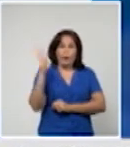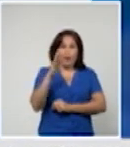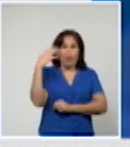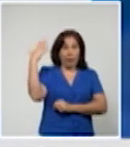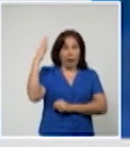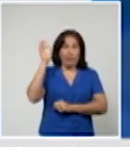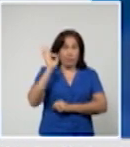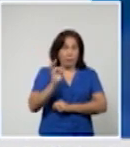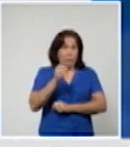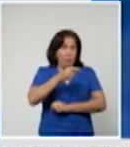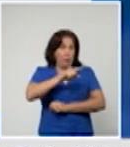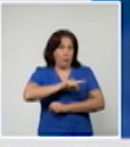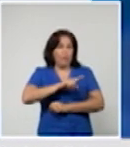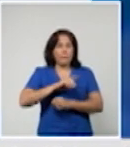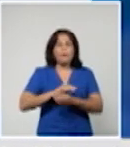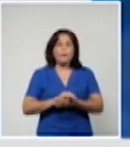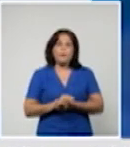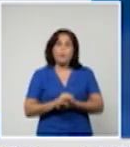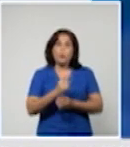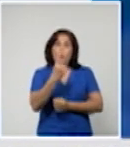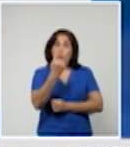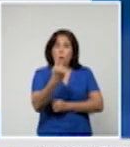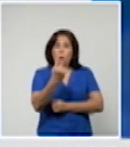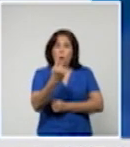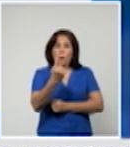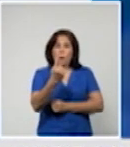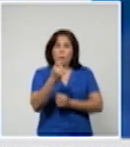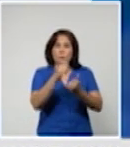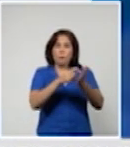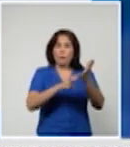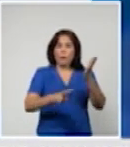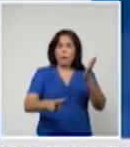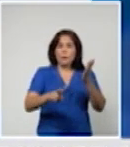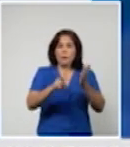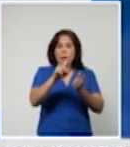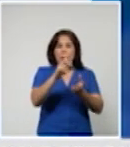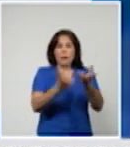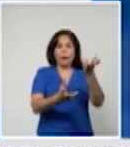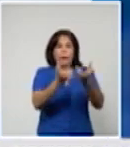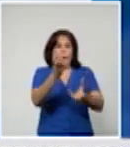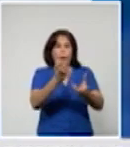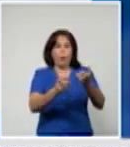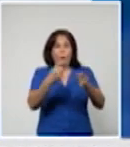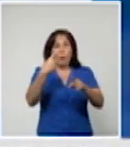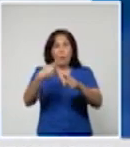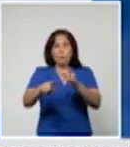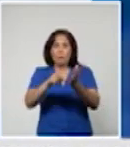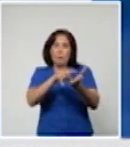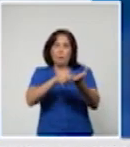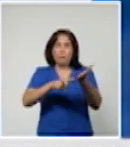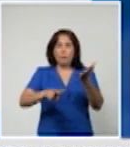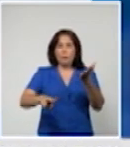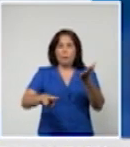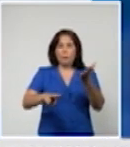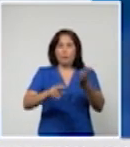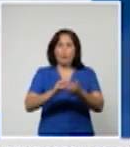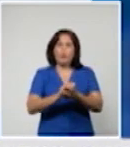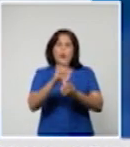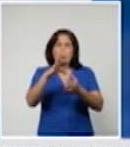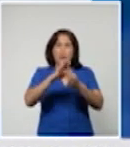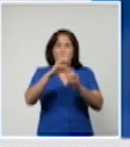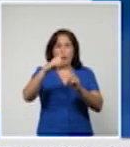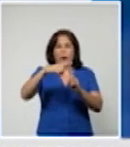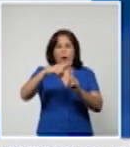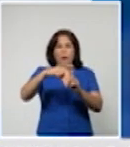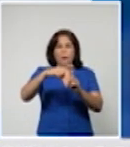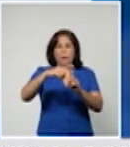Cristobal, Caimito, Artemisa, and Mariel. There were 2 imported cases yesterday,